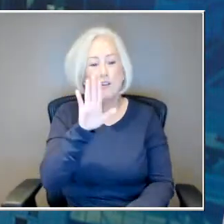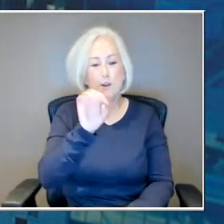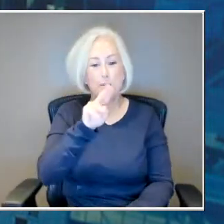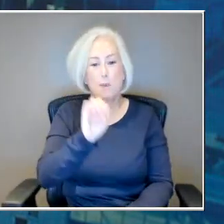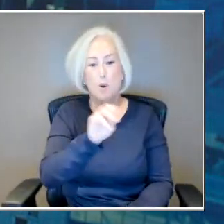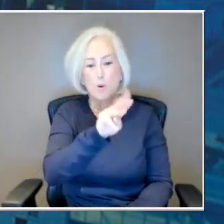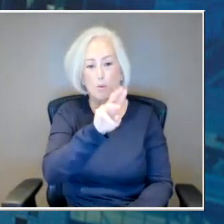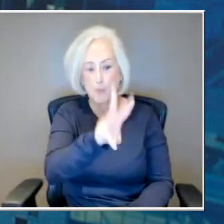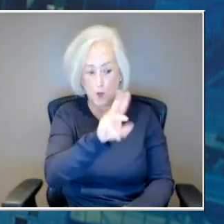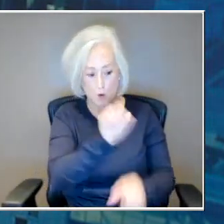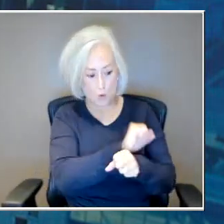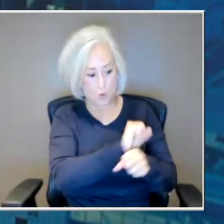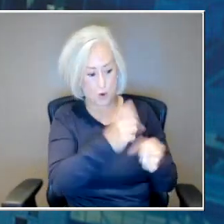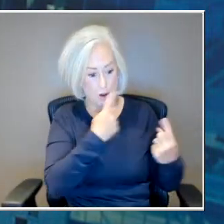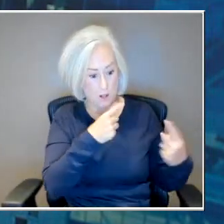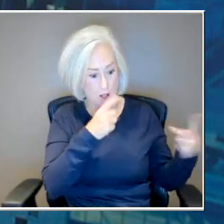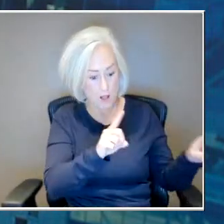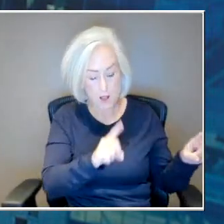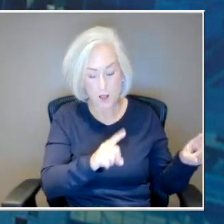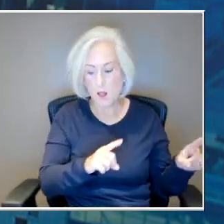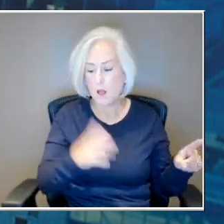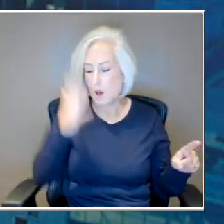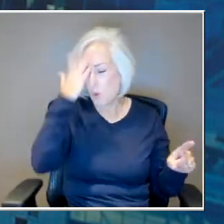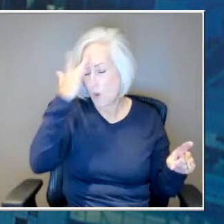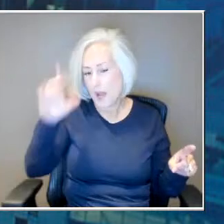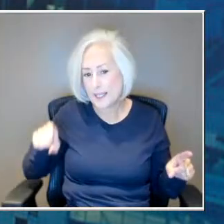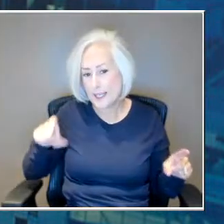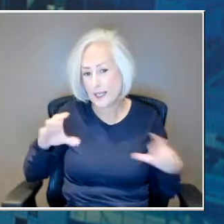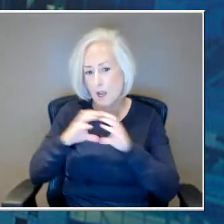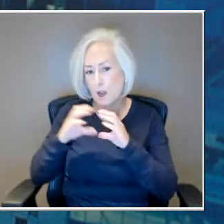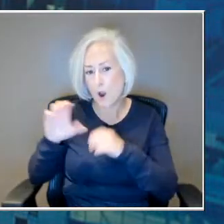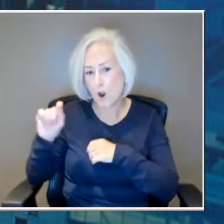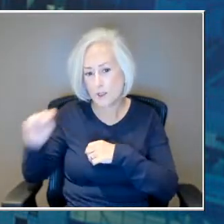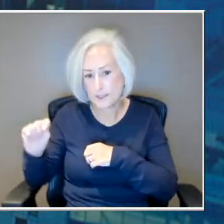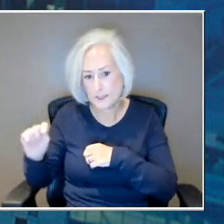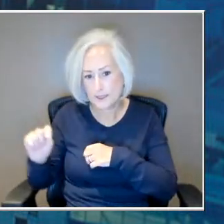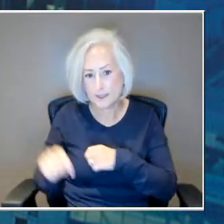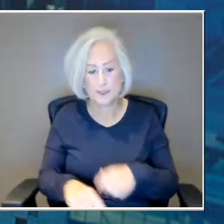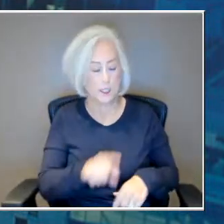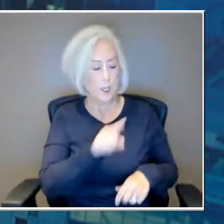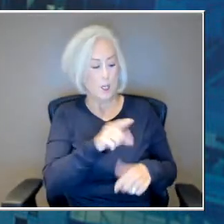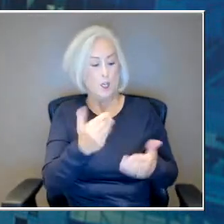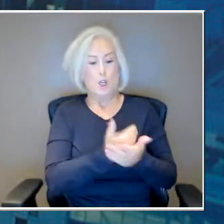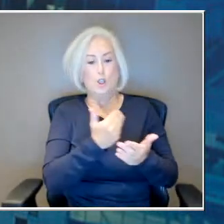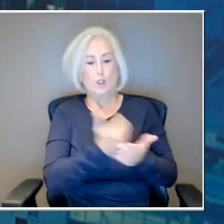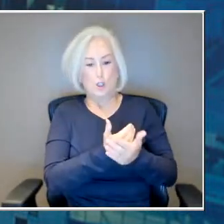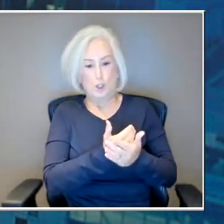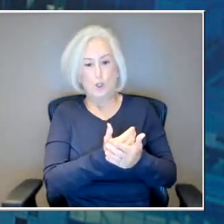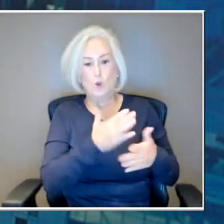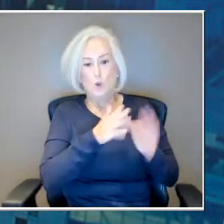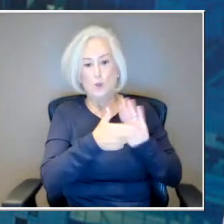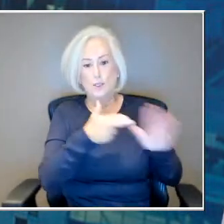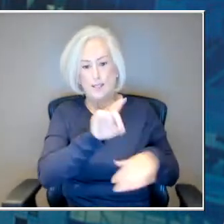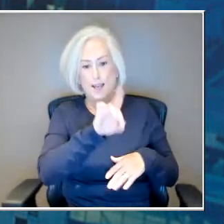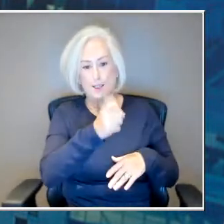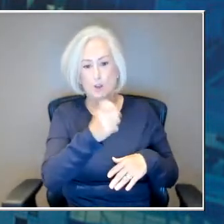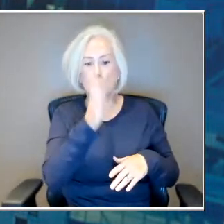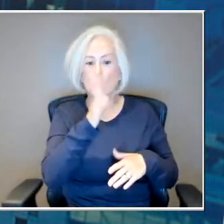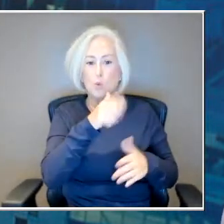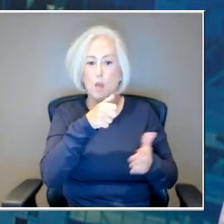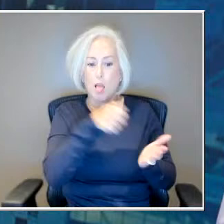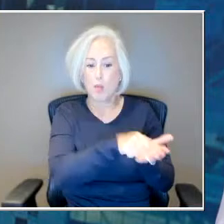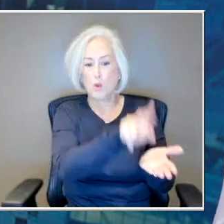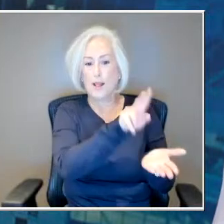about it, 85% of myeloma patients newly diagnosed, and this is by all evidence, unfortunately, will relapse. So we have to kind